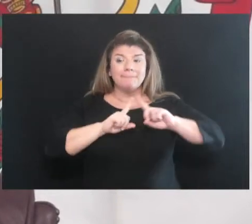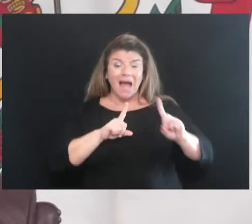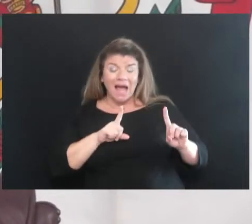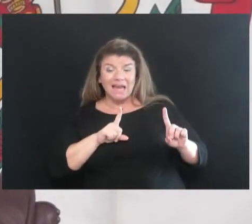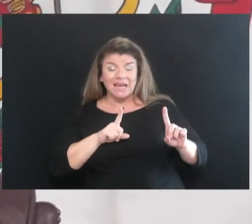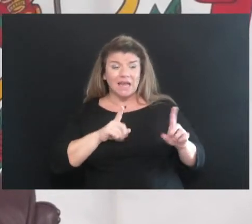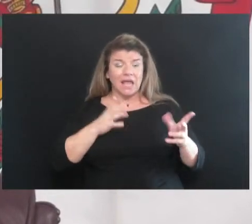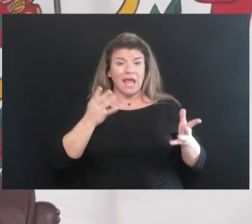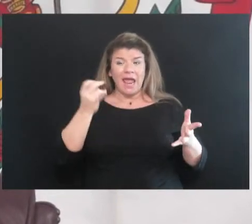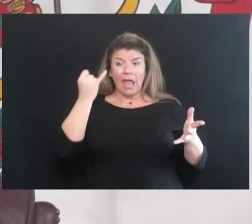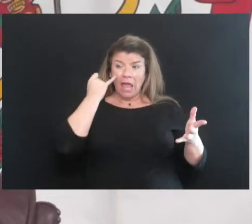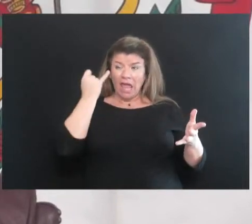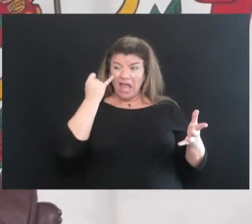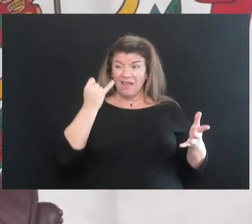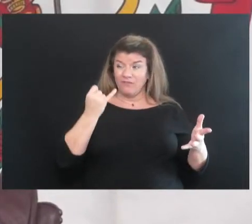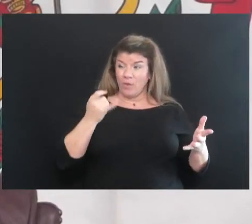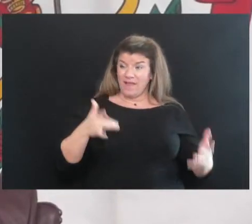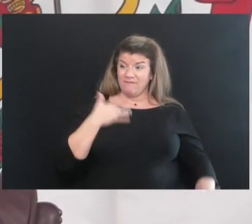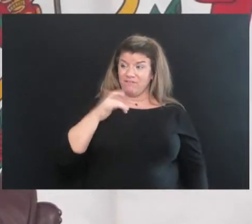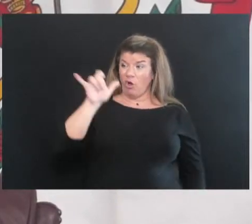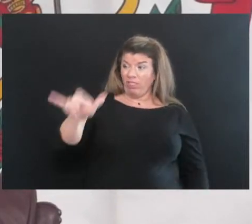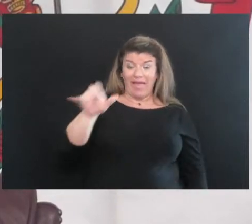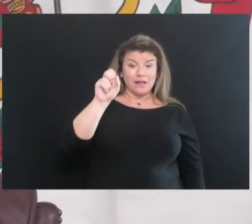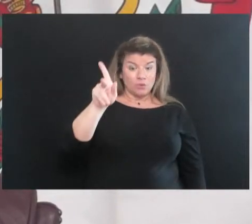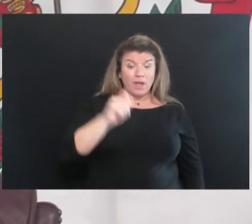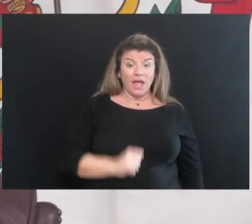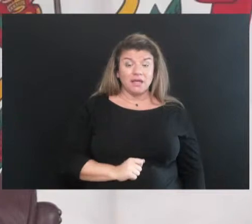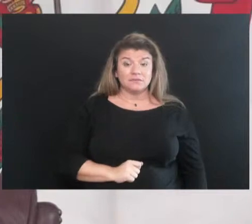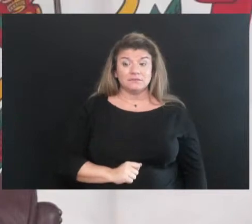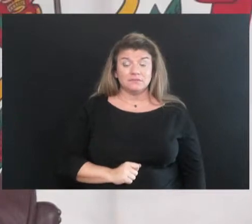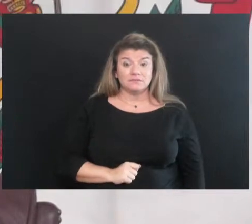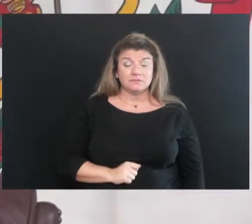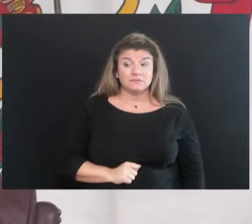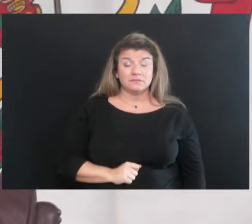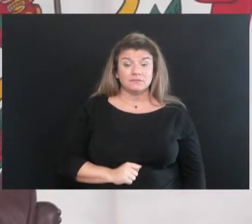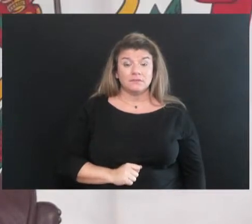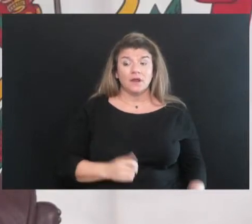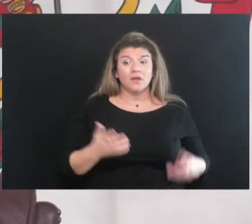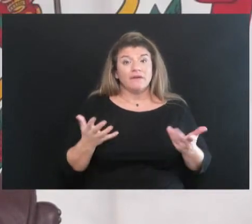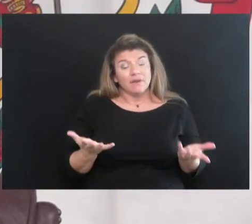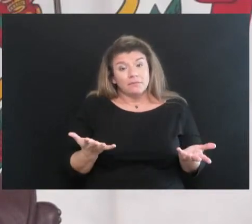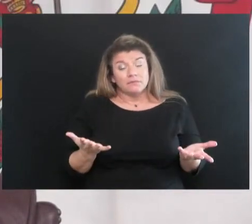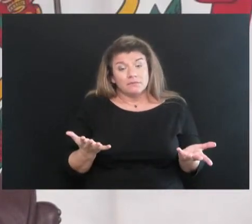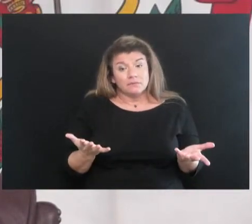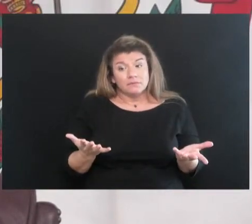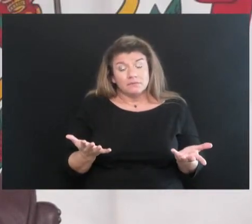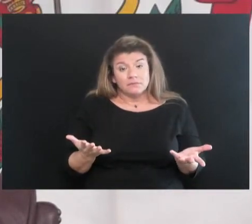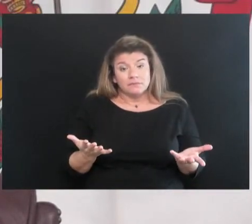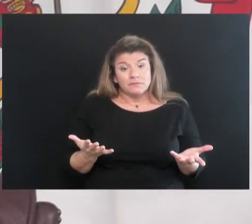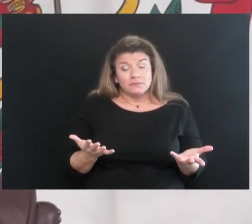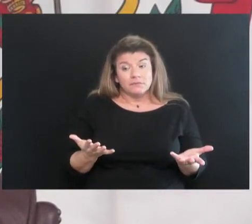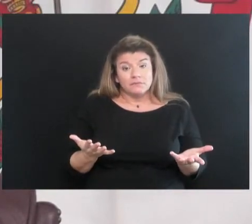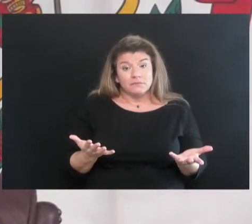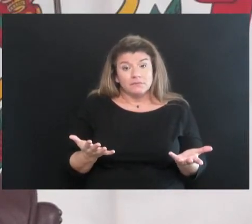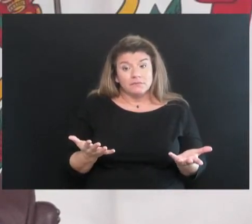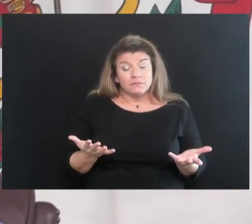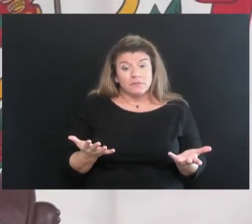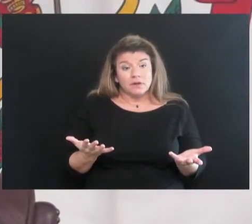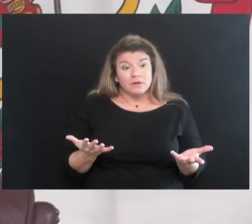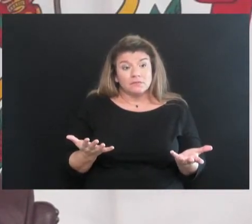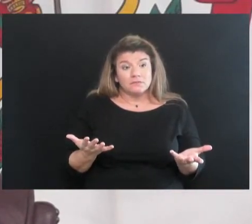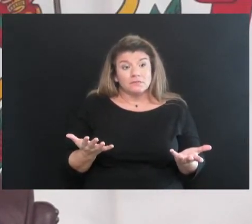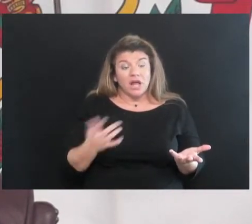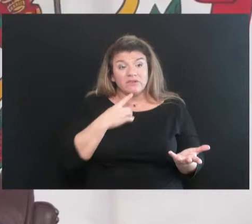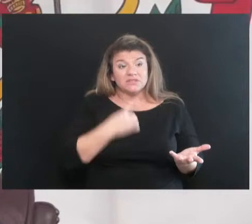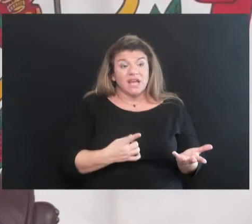if we're going to think that's okay, from the standpoint of just saying,